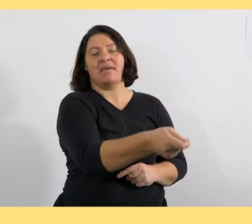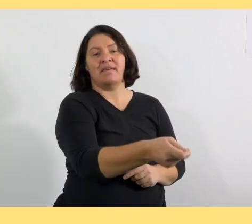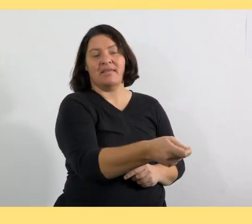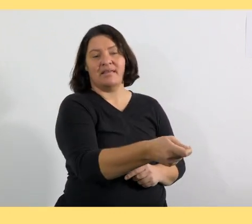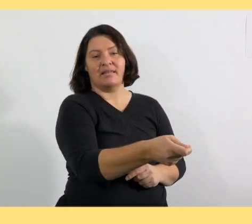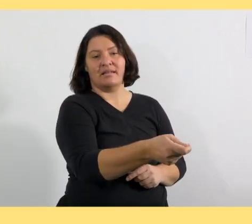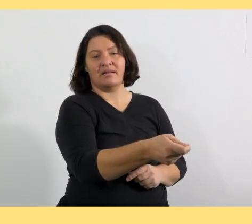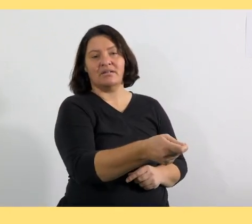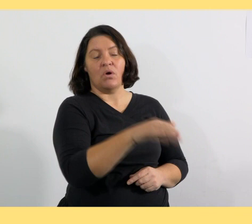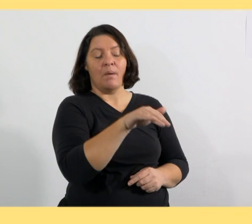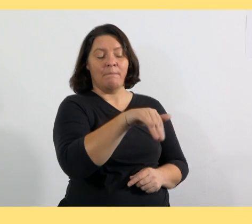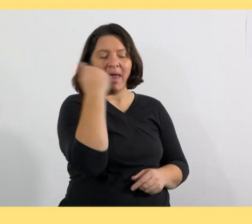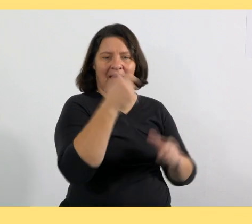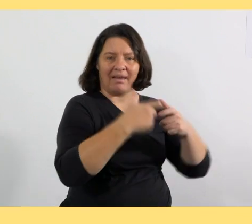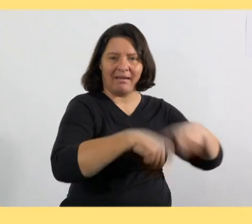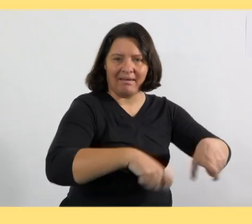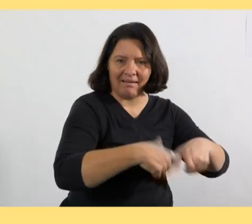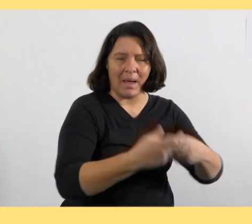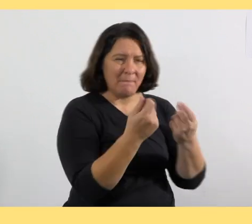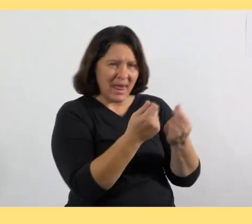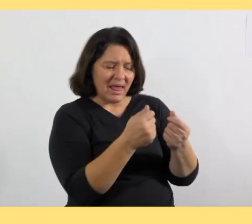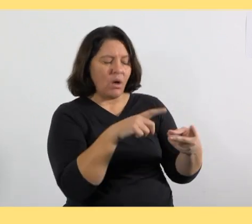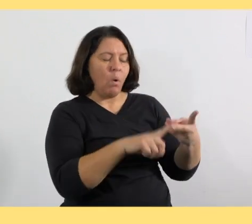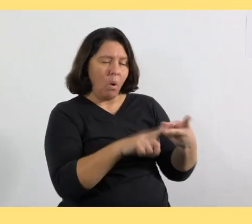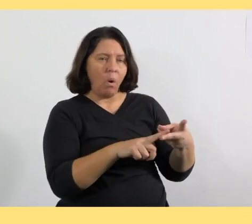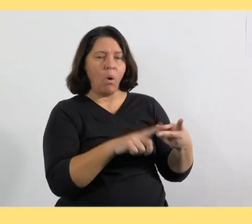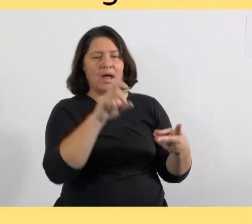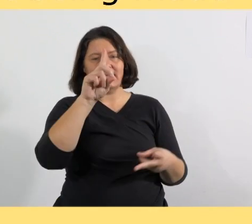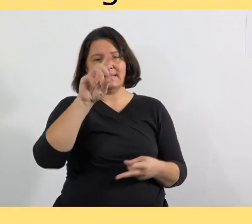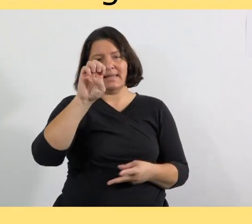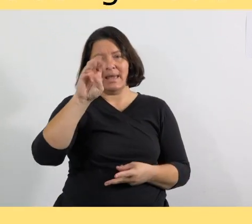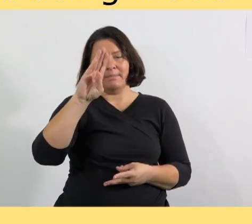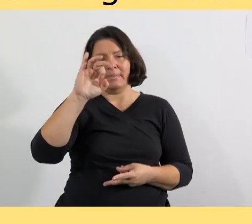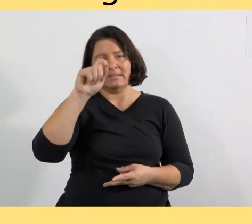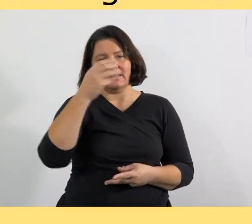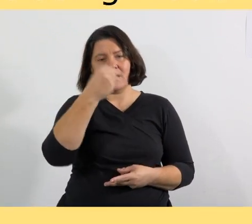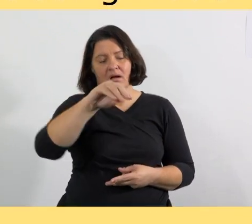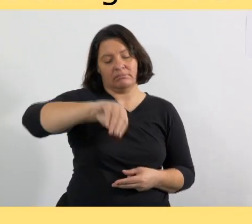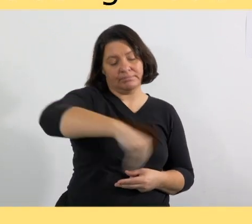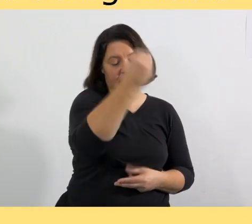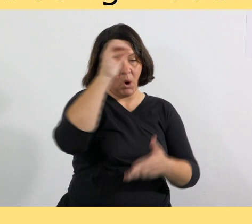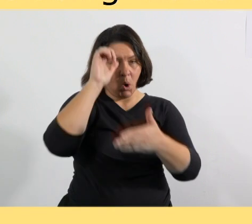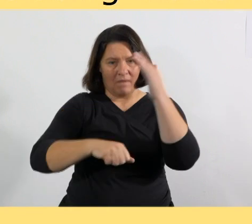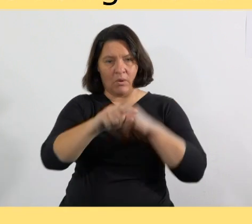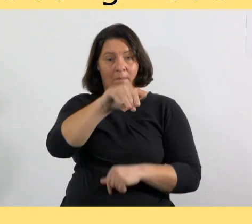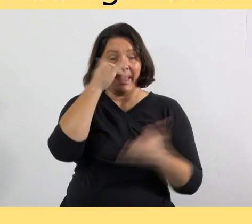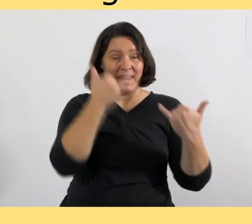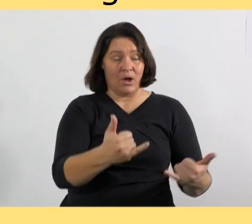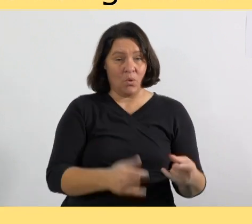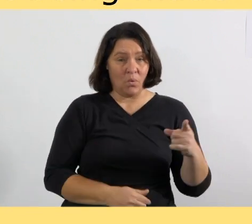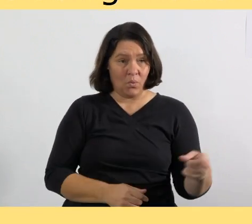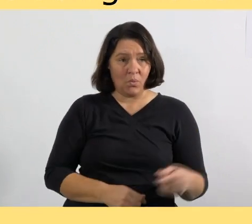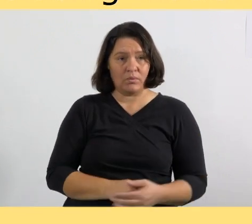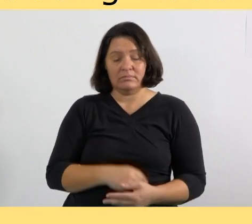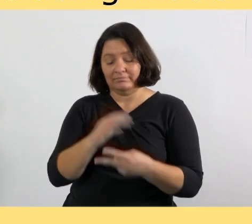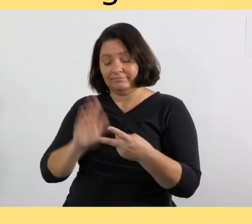card. The next definition that we're going to look at is credit transactions. What are we talking